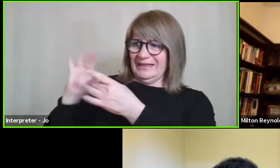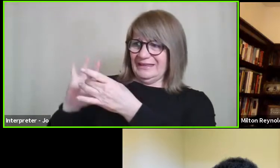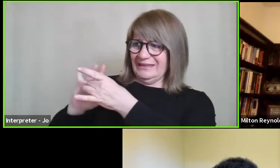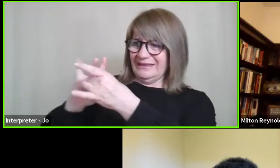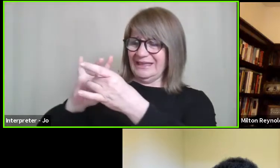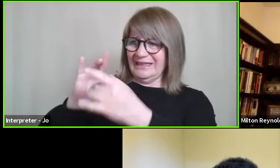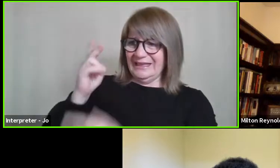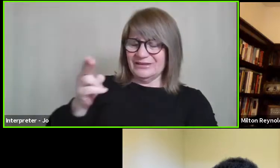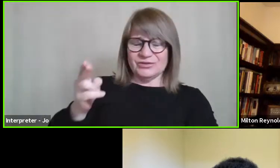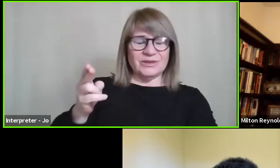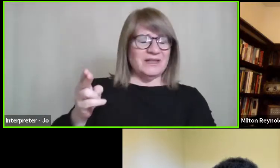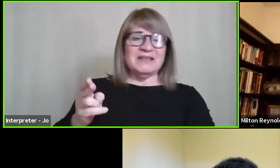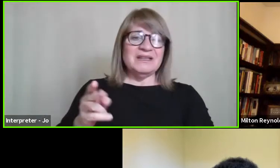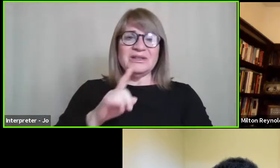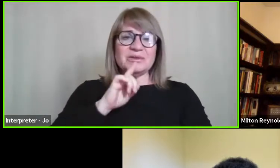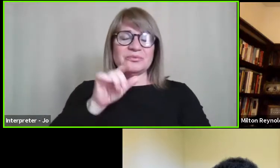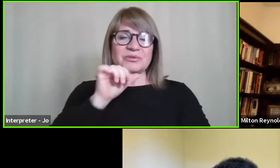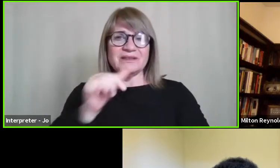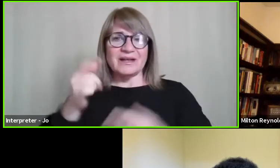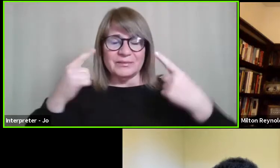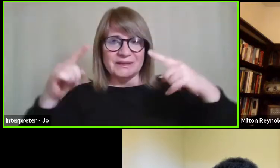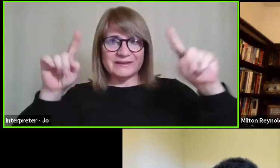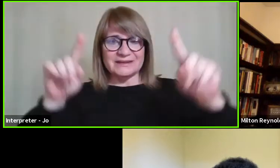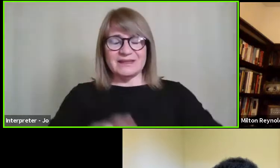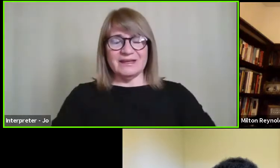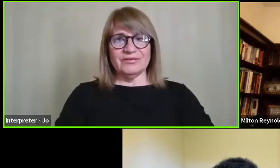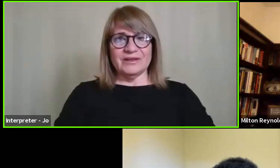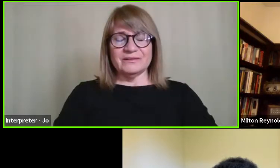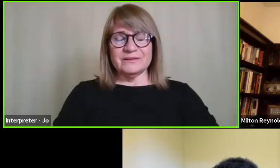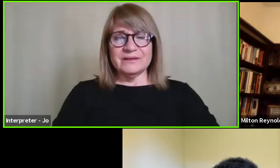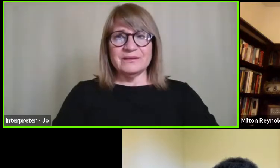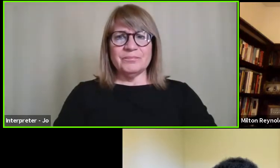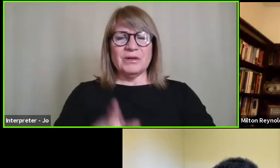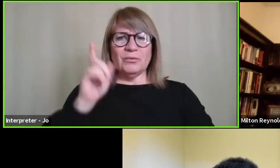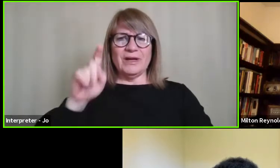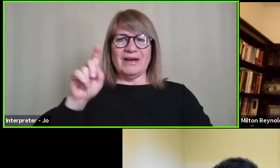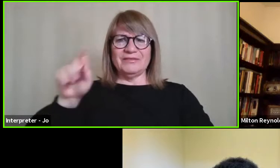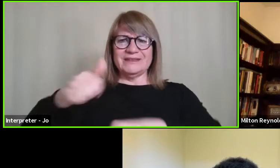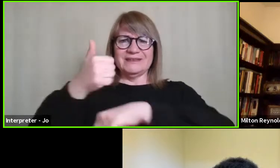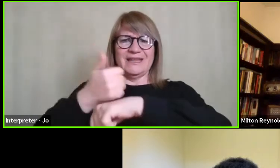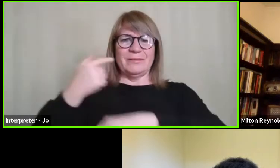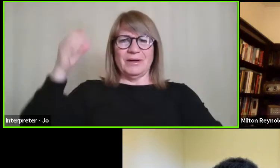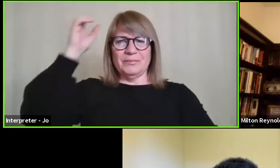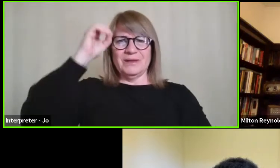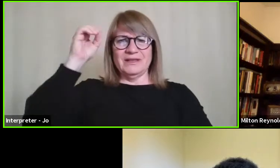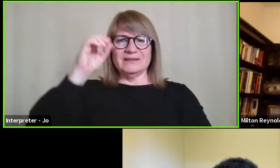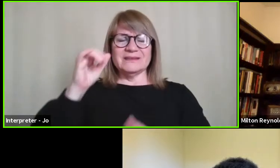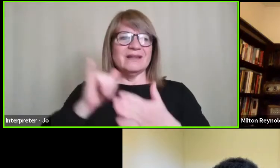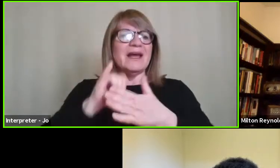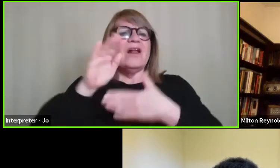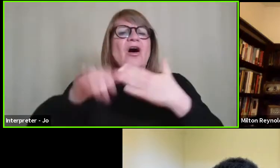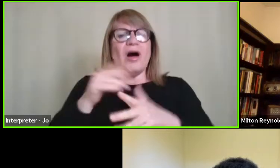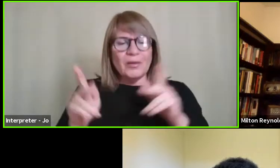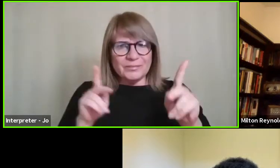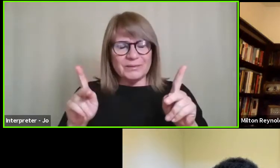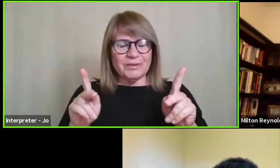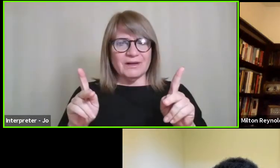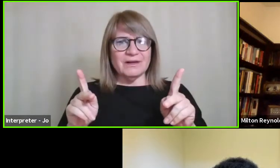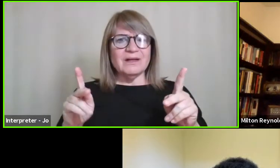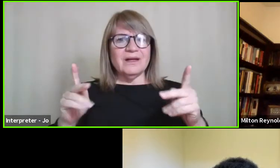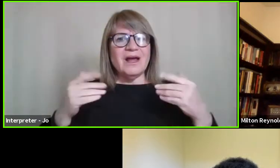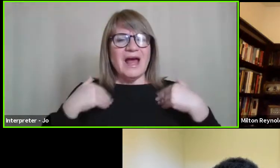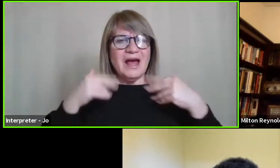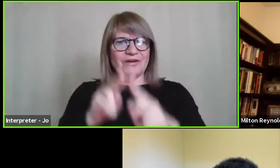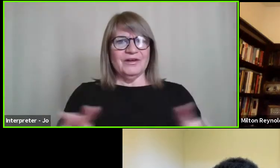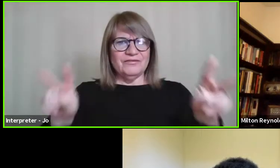redesign our systems based on the assumption that um everybody brings value to the table rather than there are some